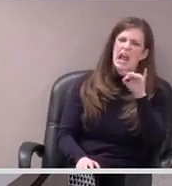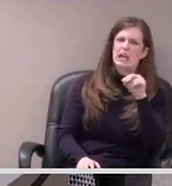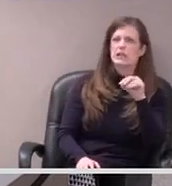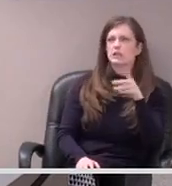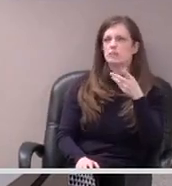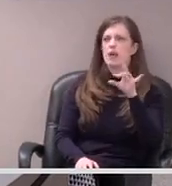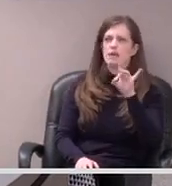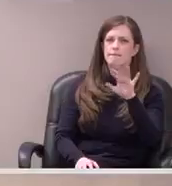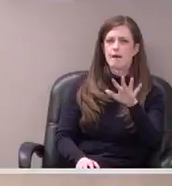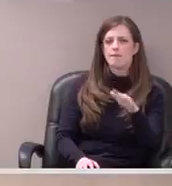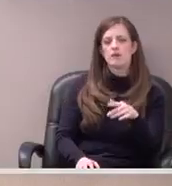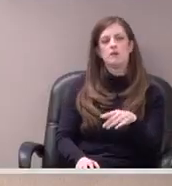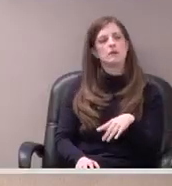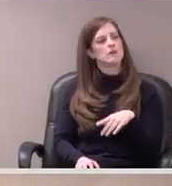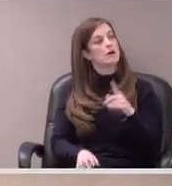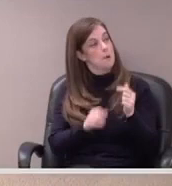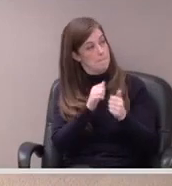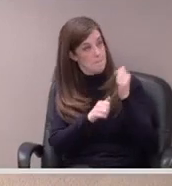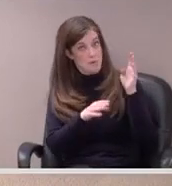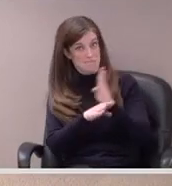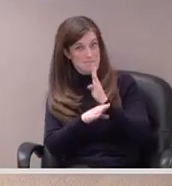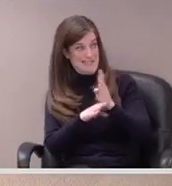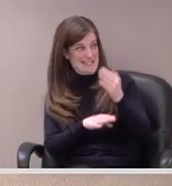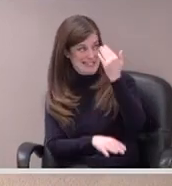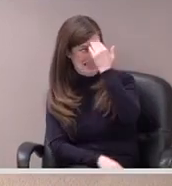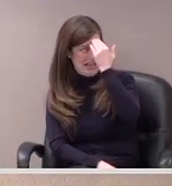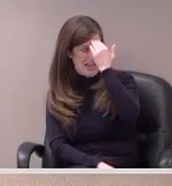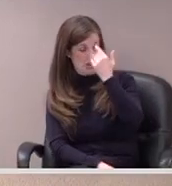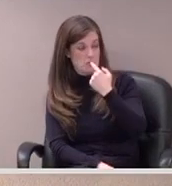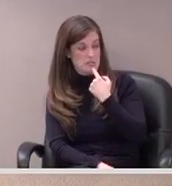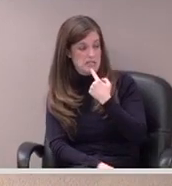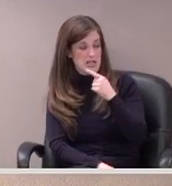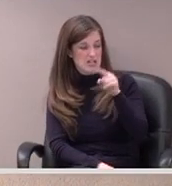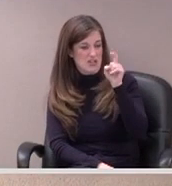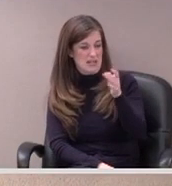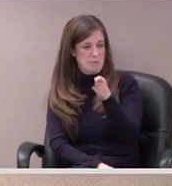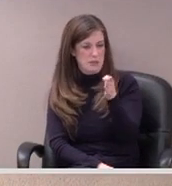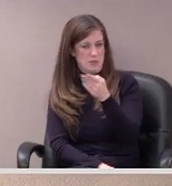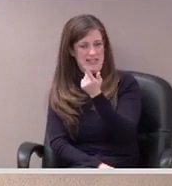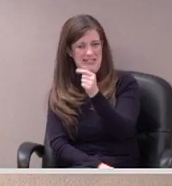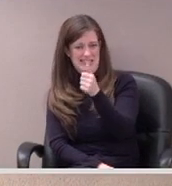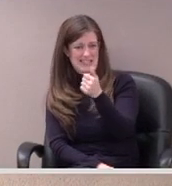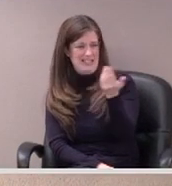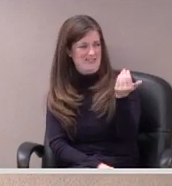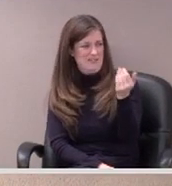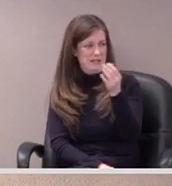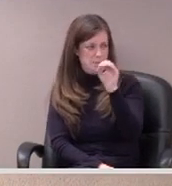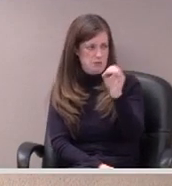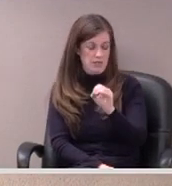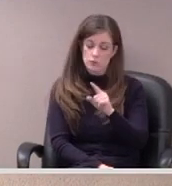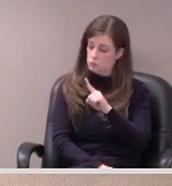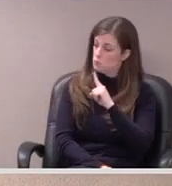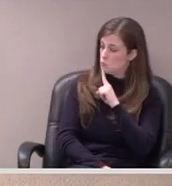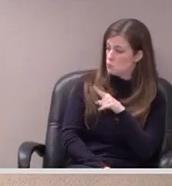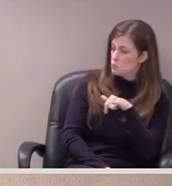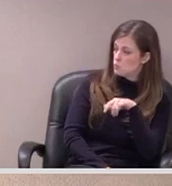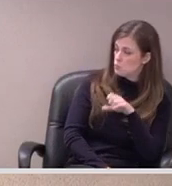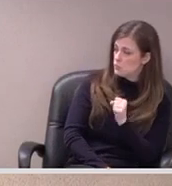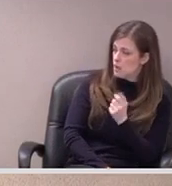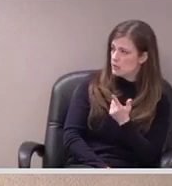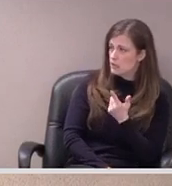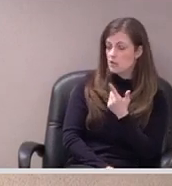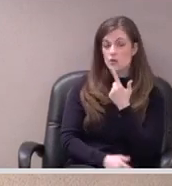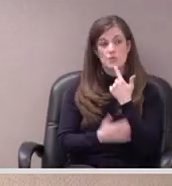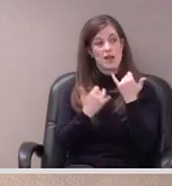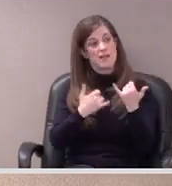$80 to $85. All right. Most businesses that I'm aware of say that you really need between 10 and 15%. True, yes. So at